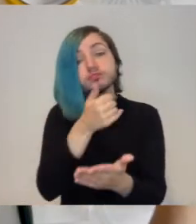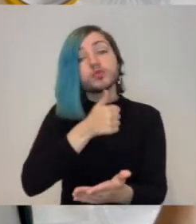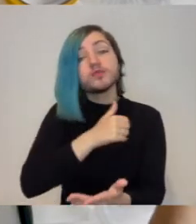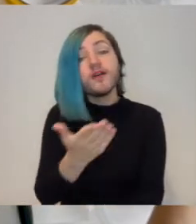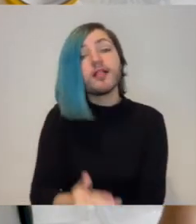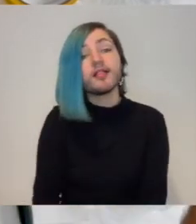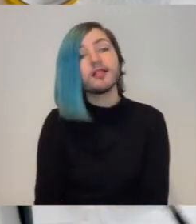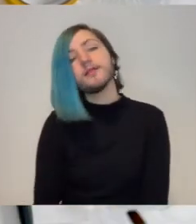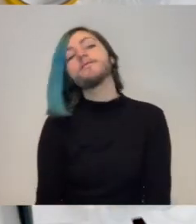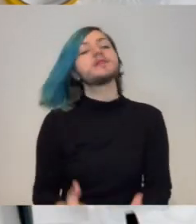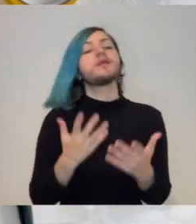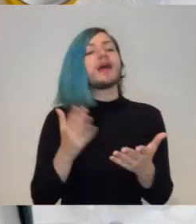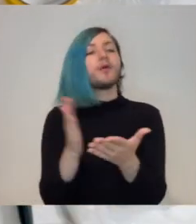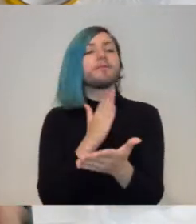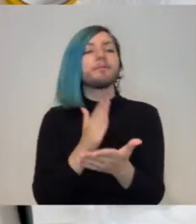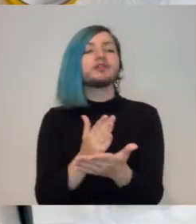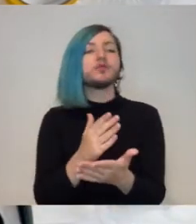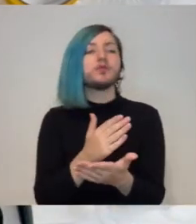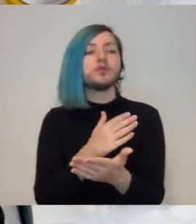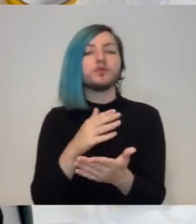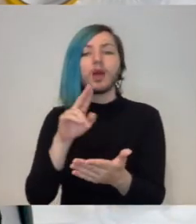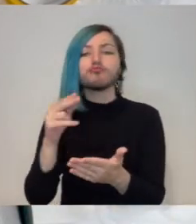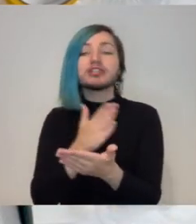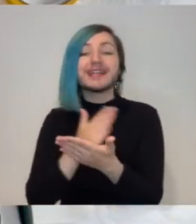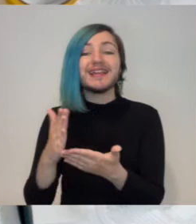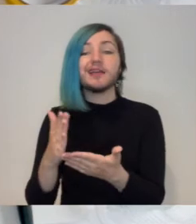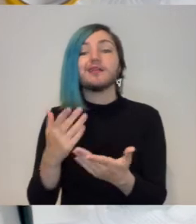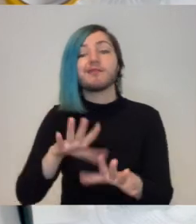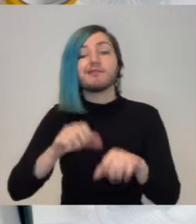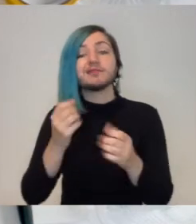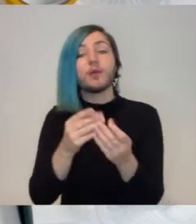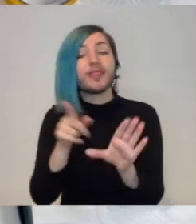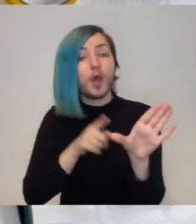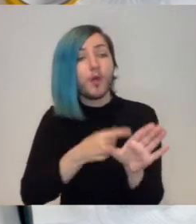helpful. Now I'm really going to make sure my brush is nice and clean as I hit the yellow,